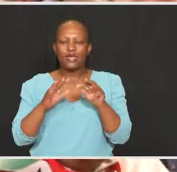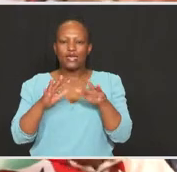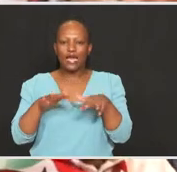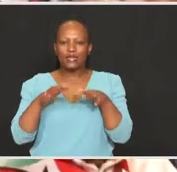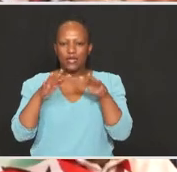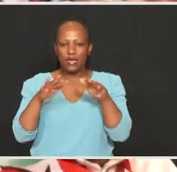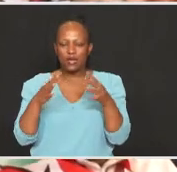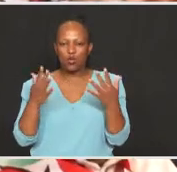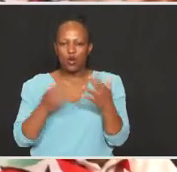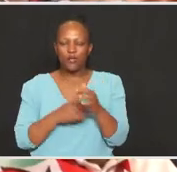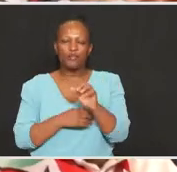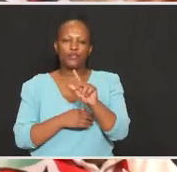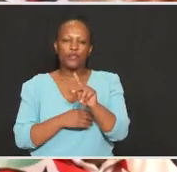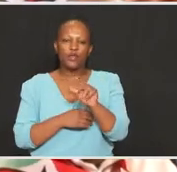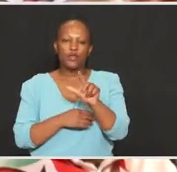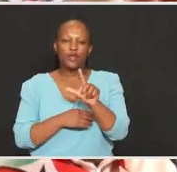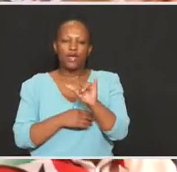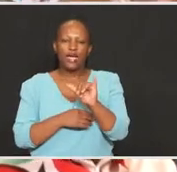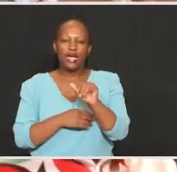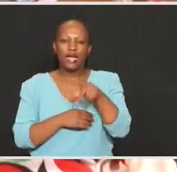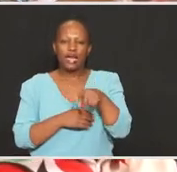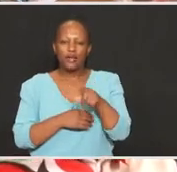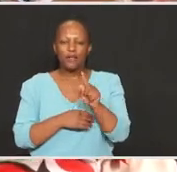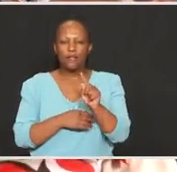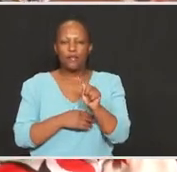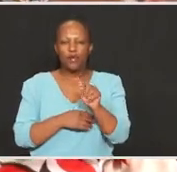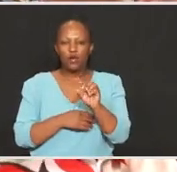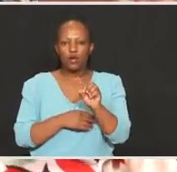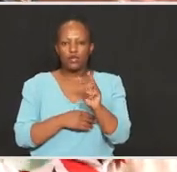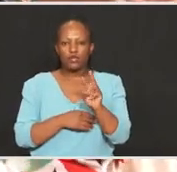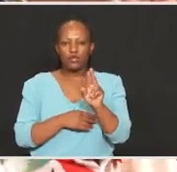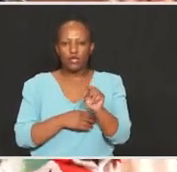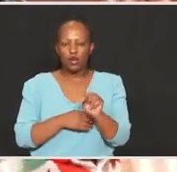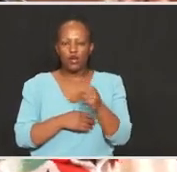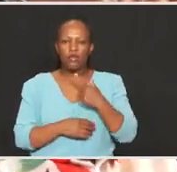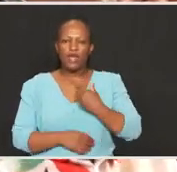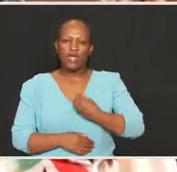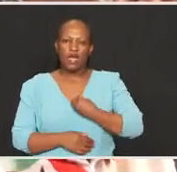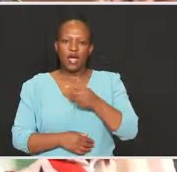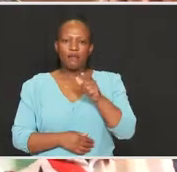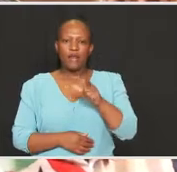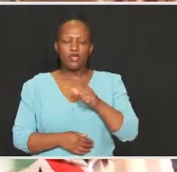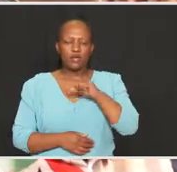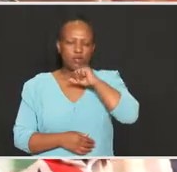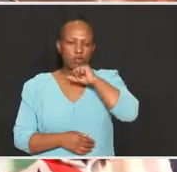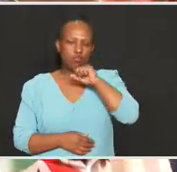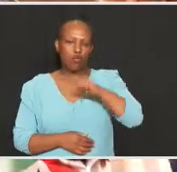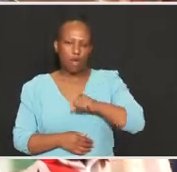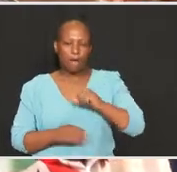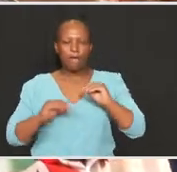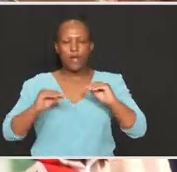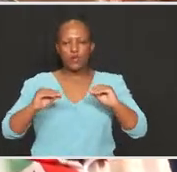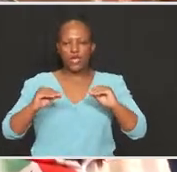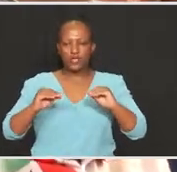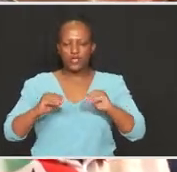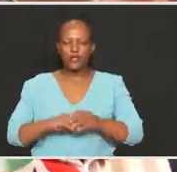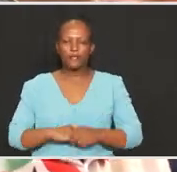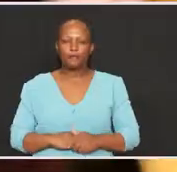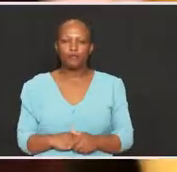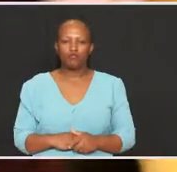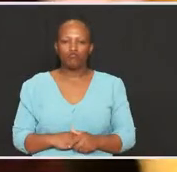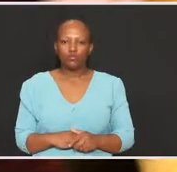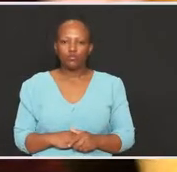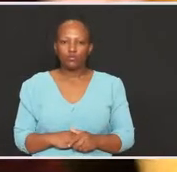so I'm just um a young person passionate about education so in terms of